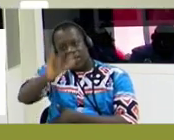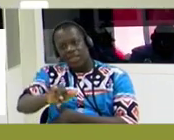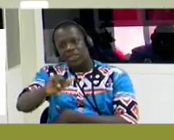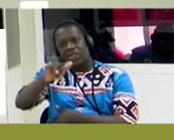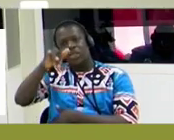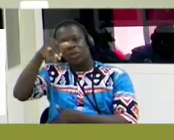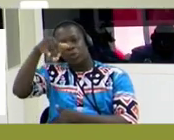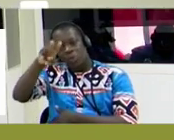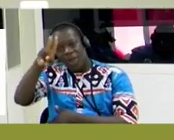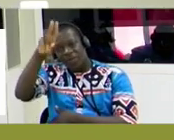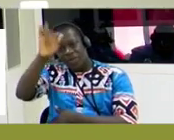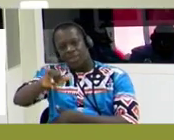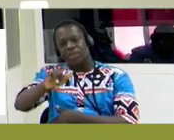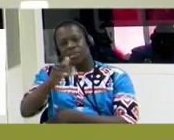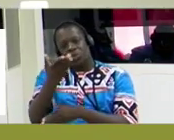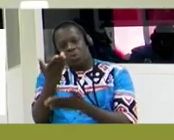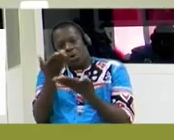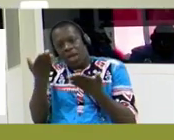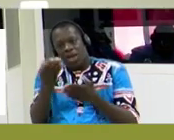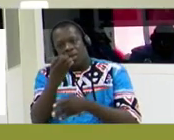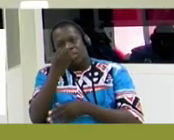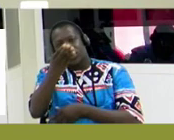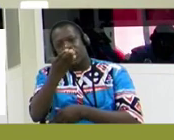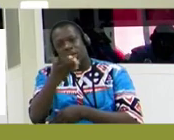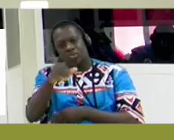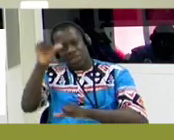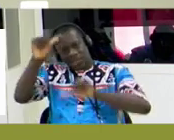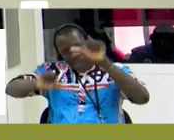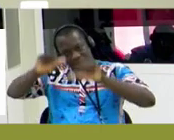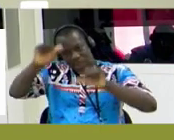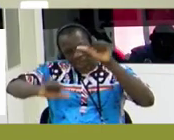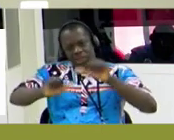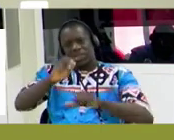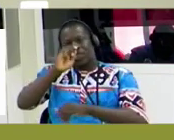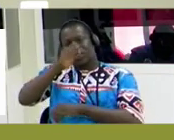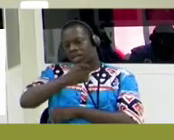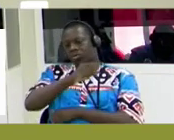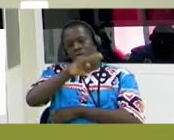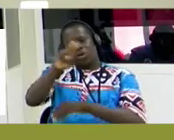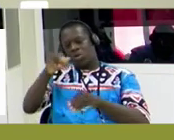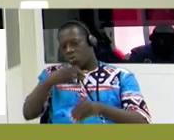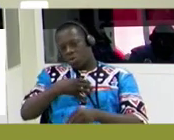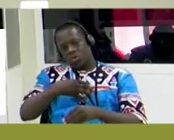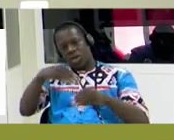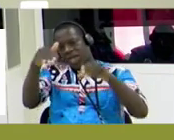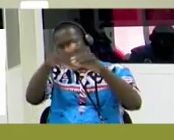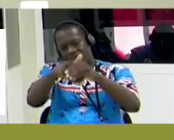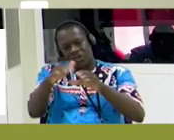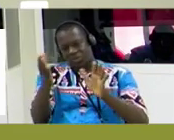So that's why I said that I tested that. I don't want to involve in such types of things.